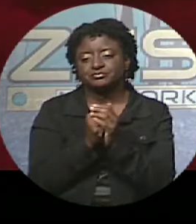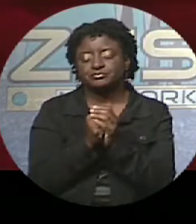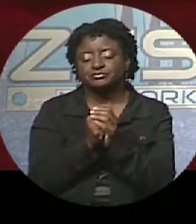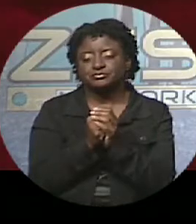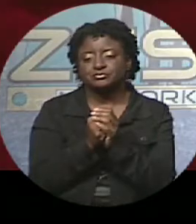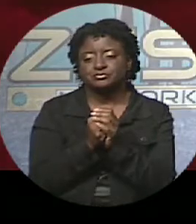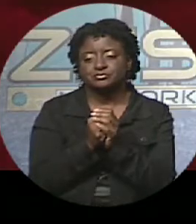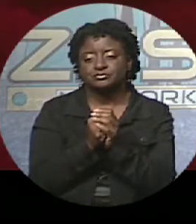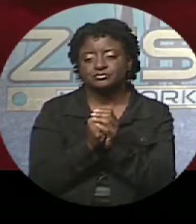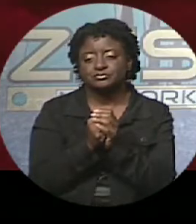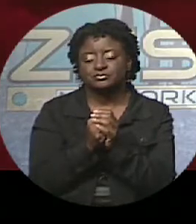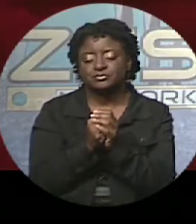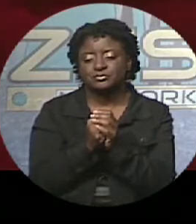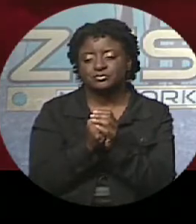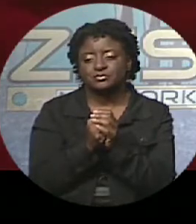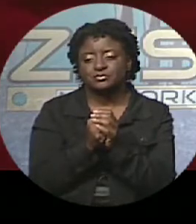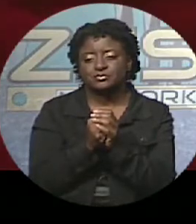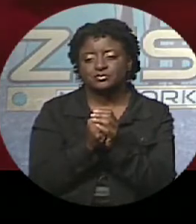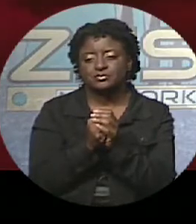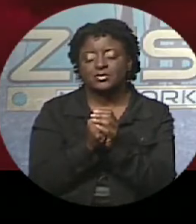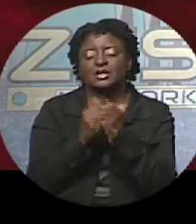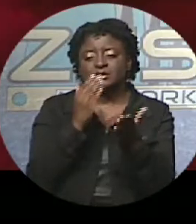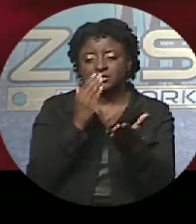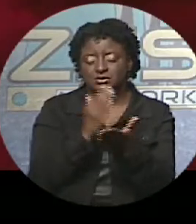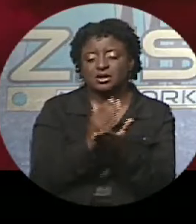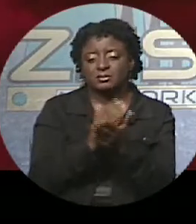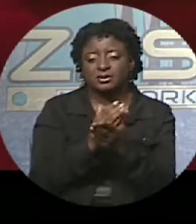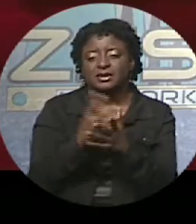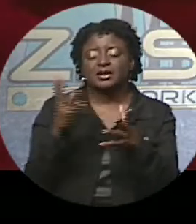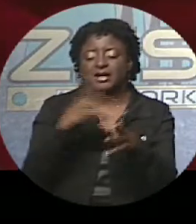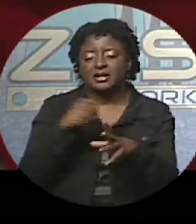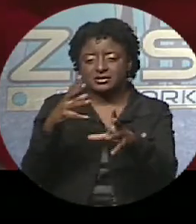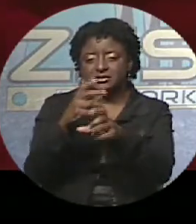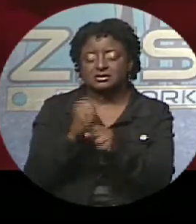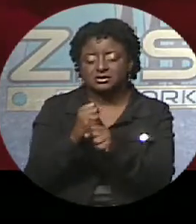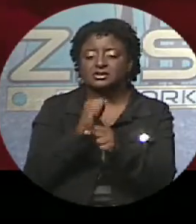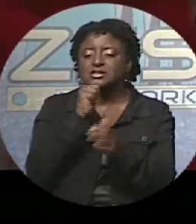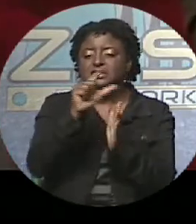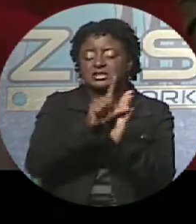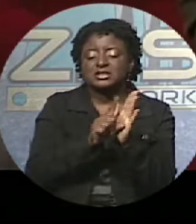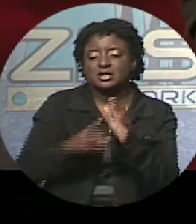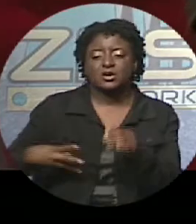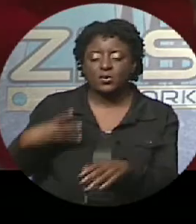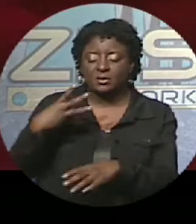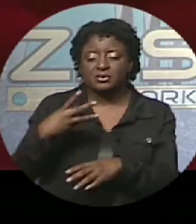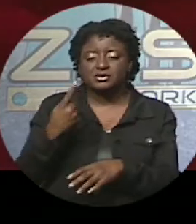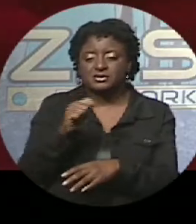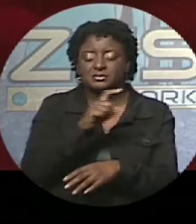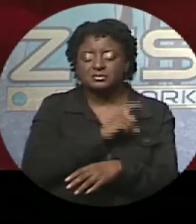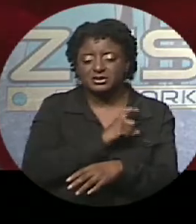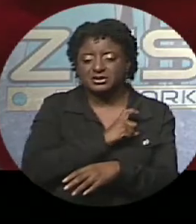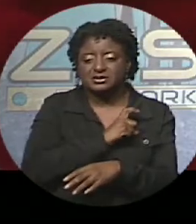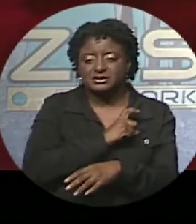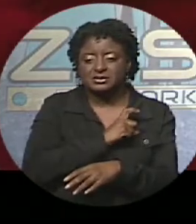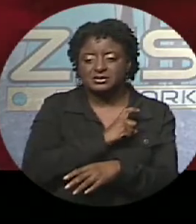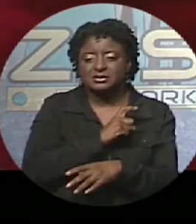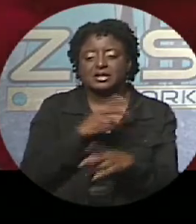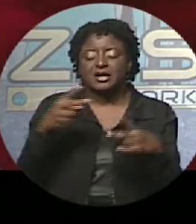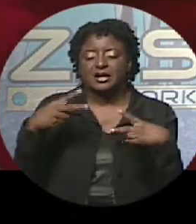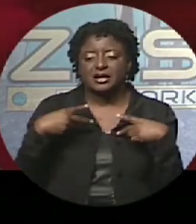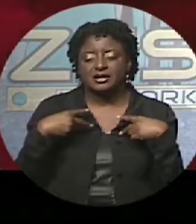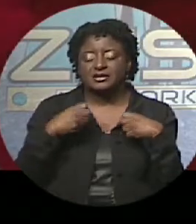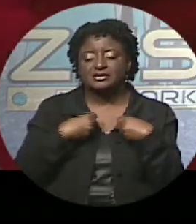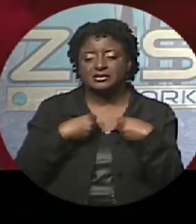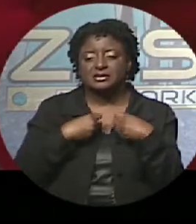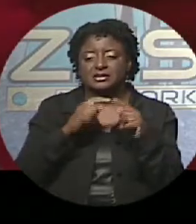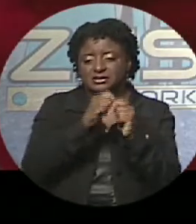Madam President, with respect to the interception and seizure of illegal weapons, the force has invigorated teams of detectives at the Firearms